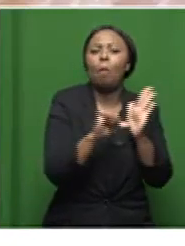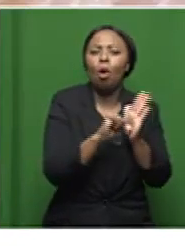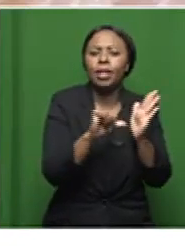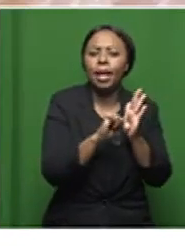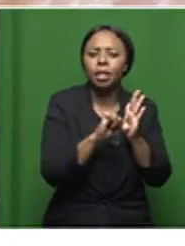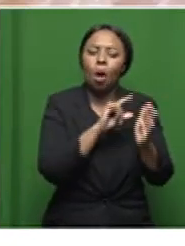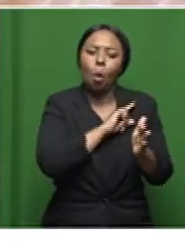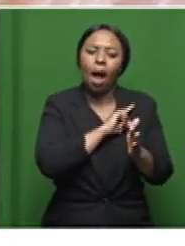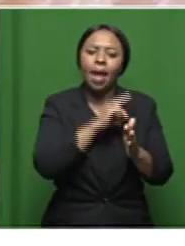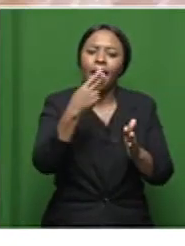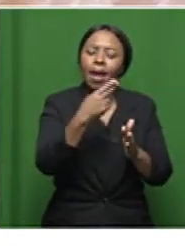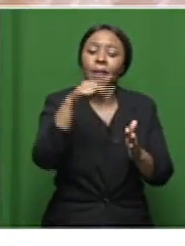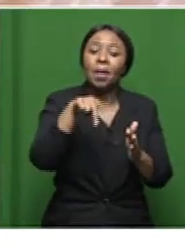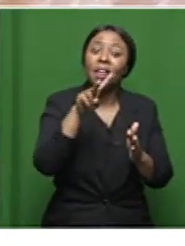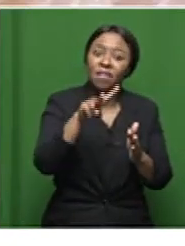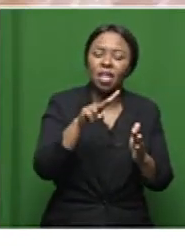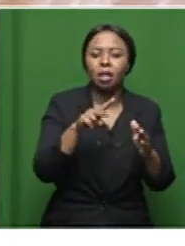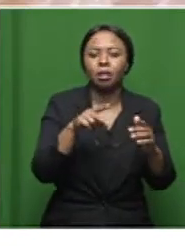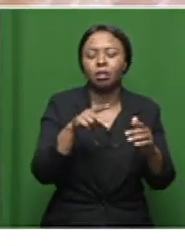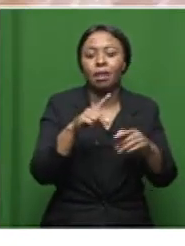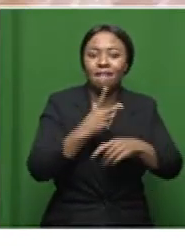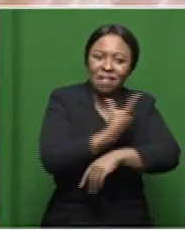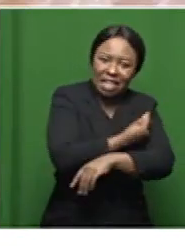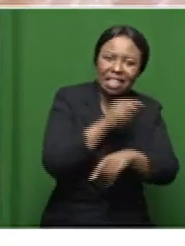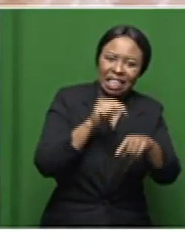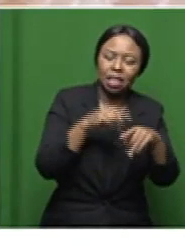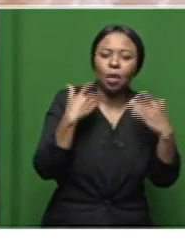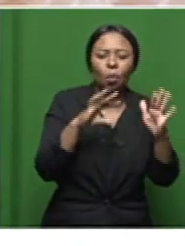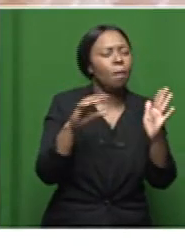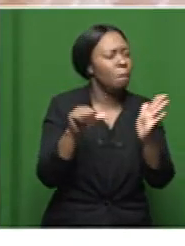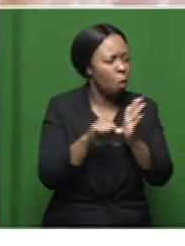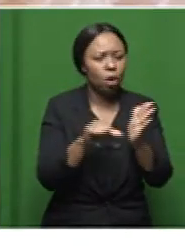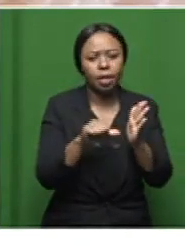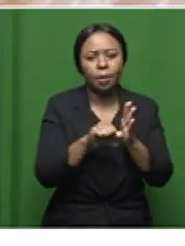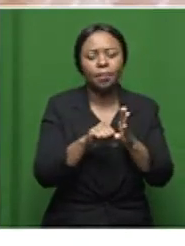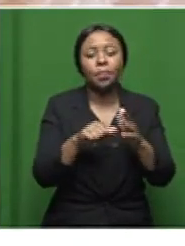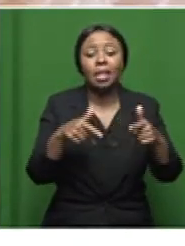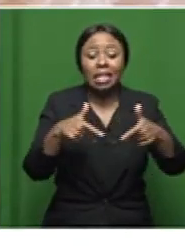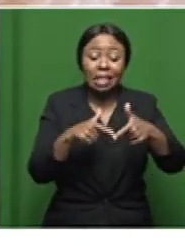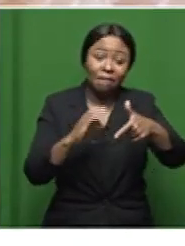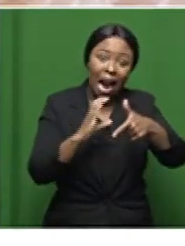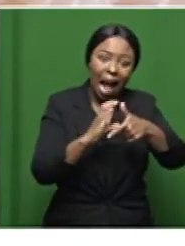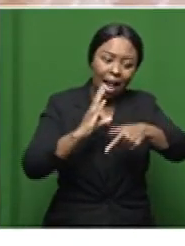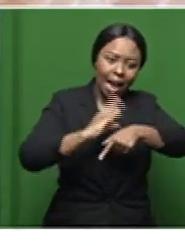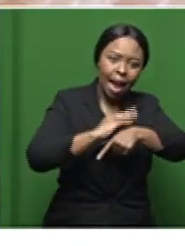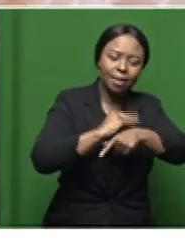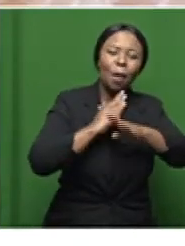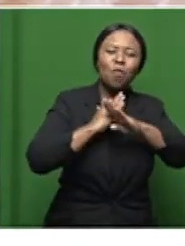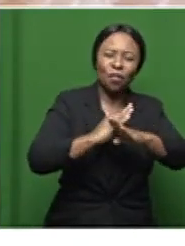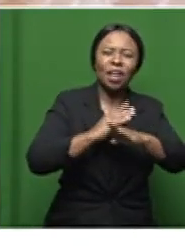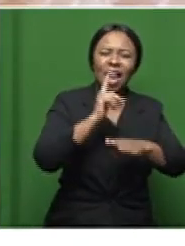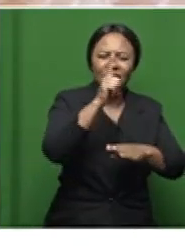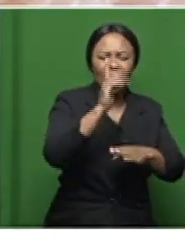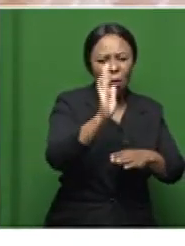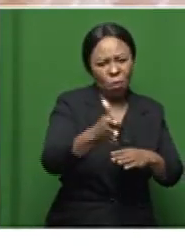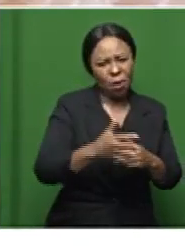the HPV vaccine, because this is very critical to prevent cervical cancer later in life. Thank